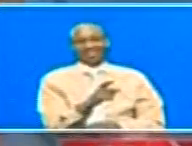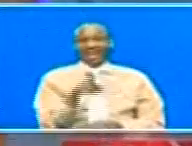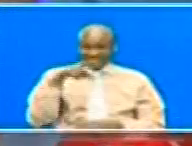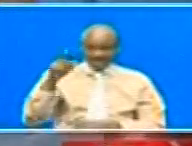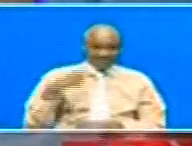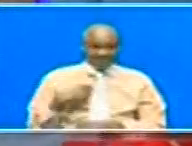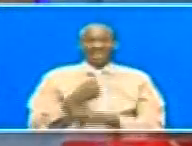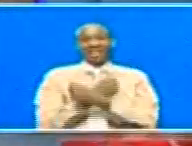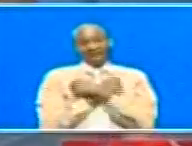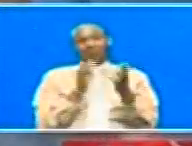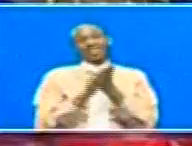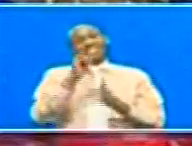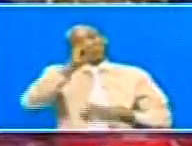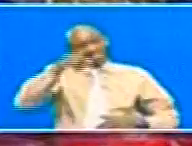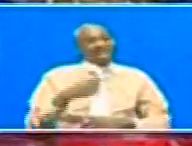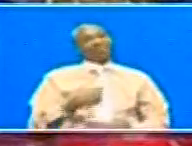in love with the DJ.